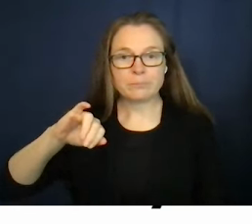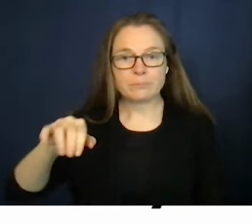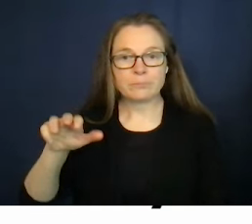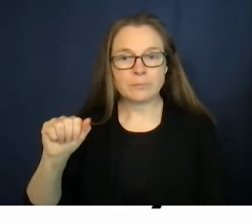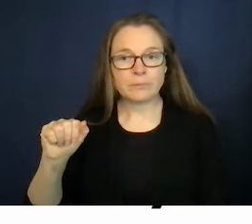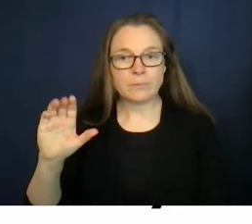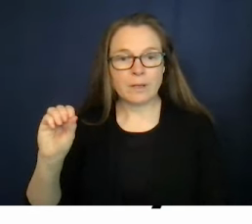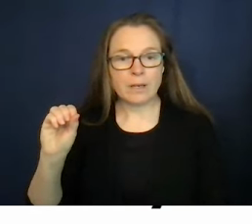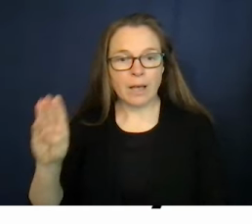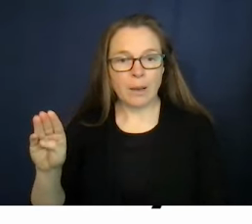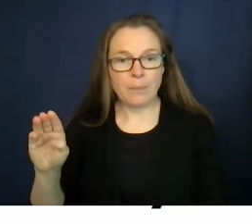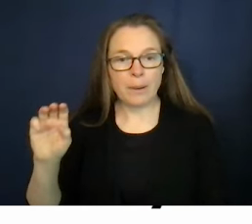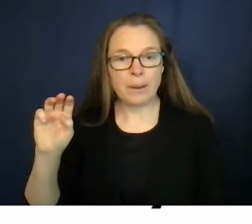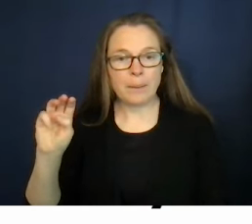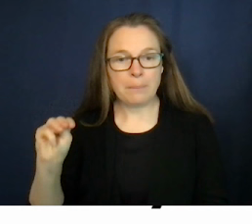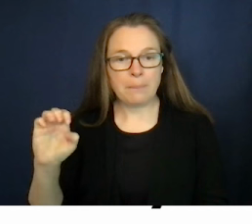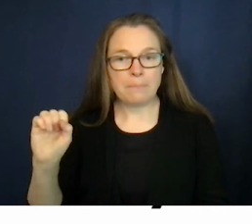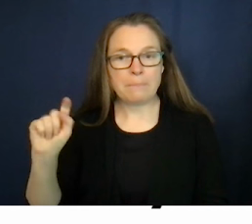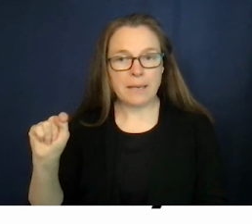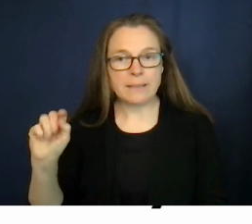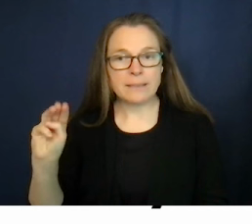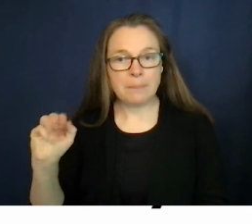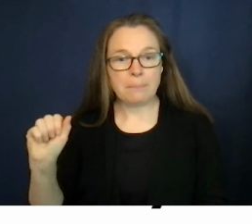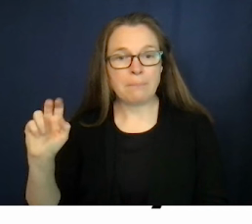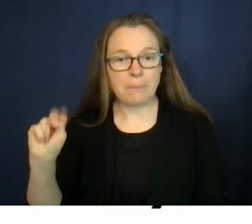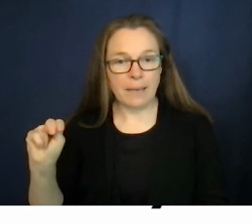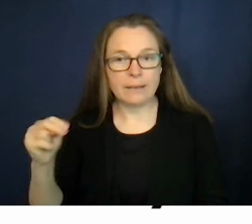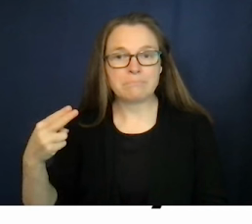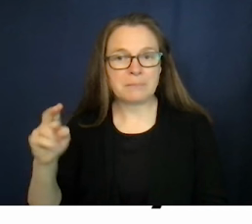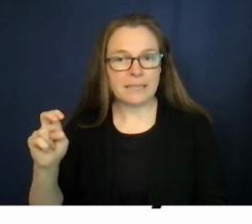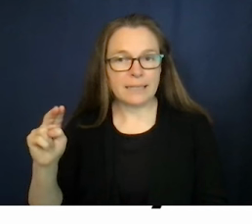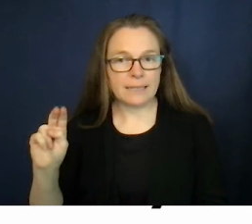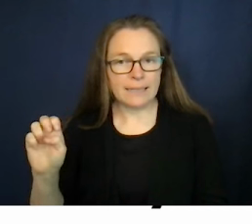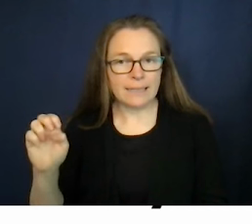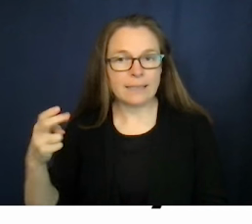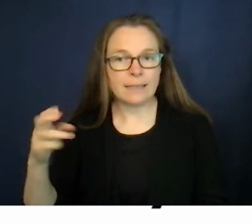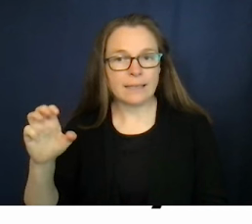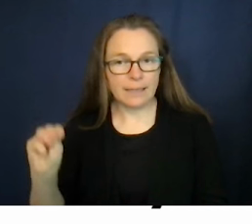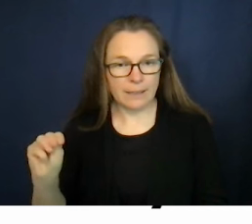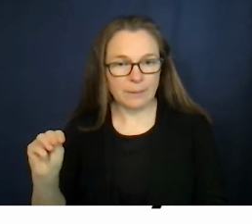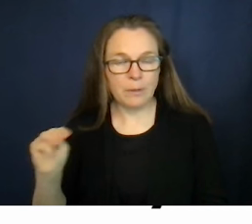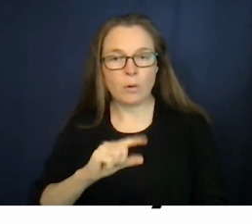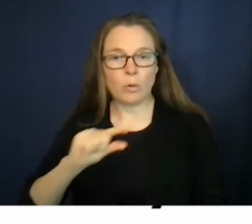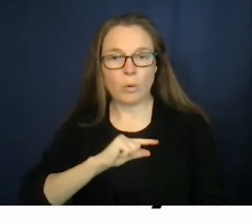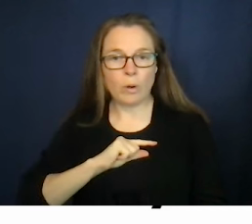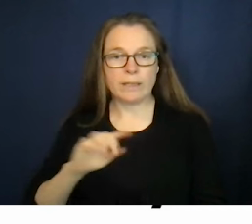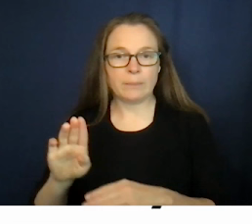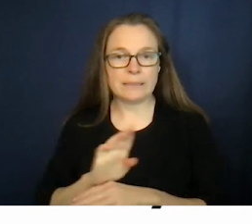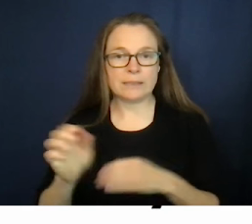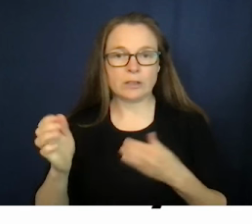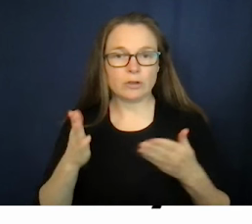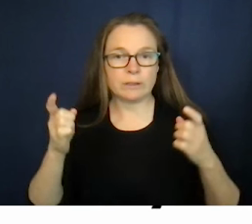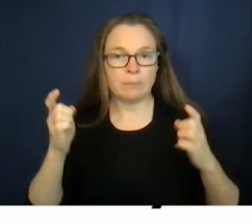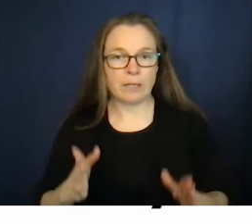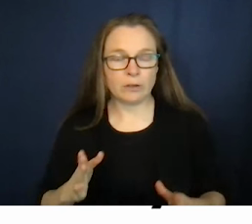Messman. Hi, my name is Jacob Messman, and I use he and him pronouns, and I'm a Quality and Business Services Manager